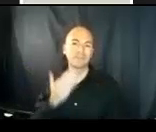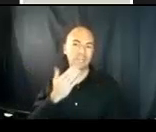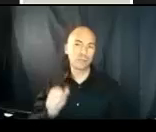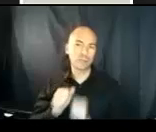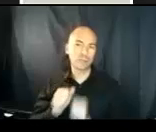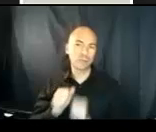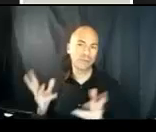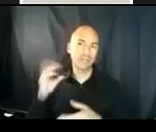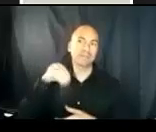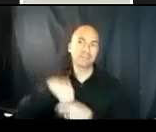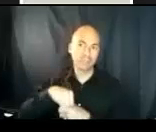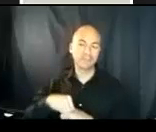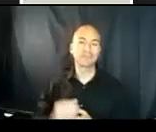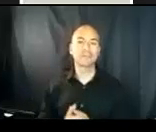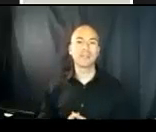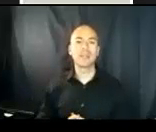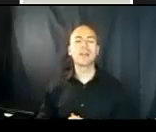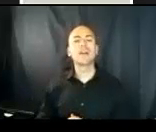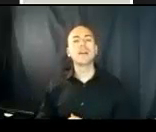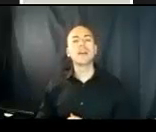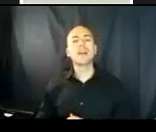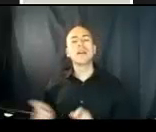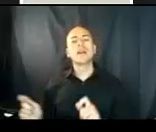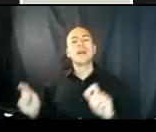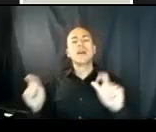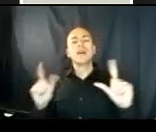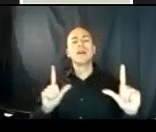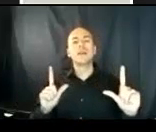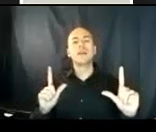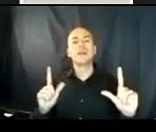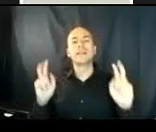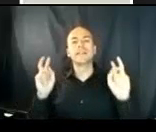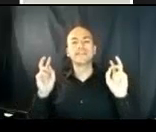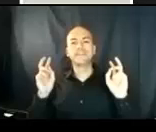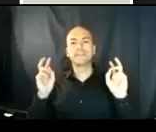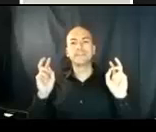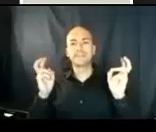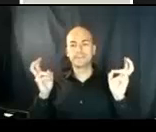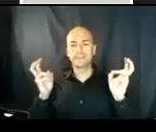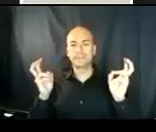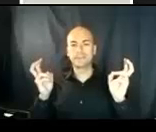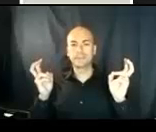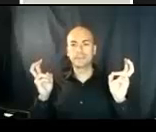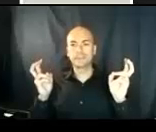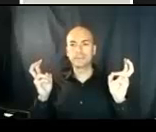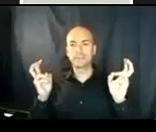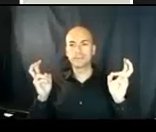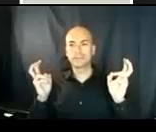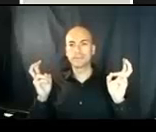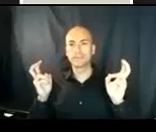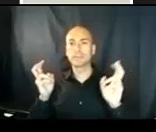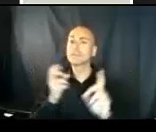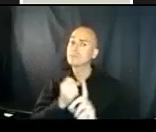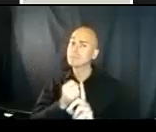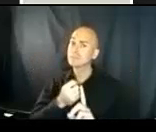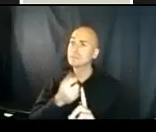for participating in these. I'm going into a subject now that it's very extensive, but I'm going to